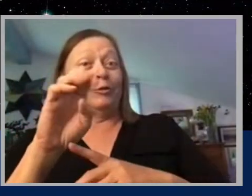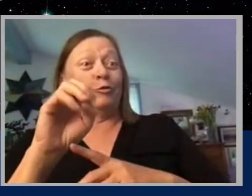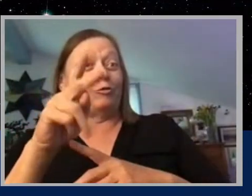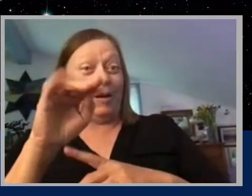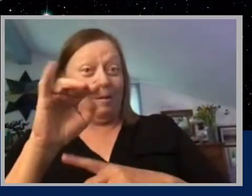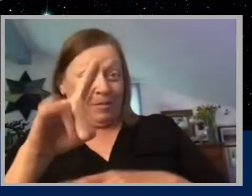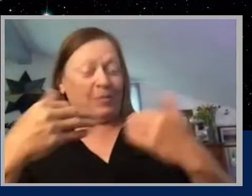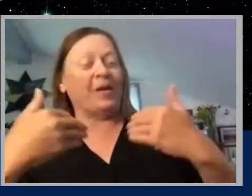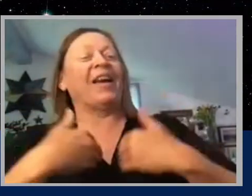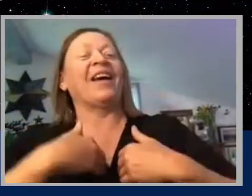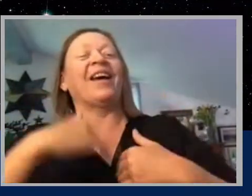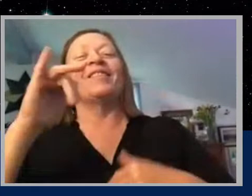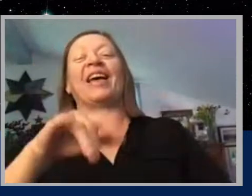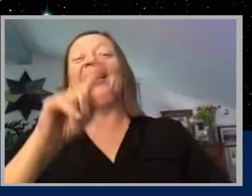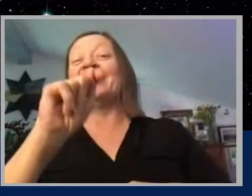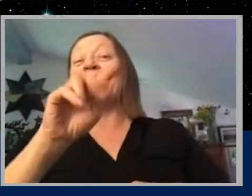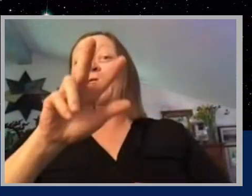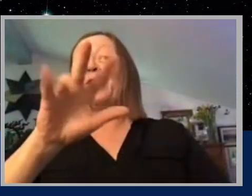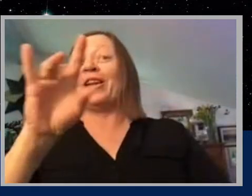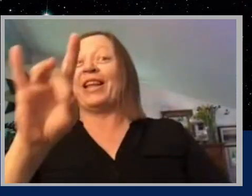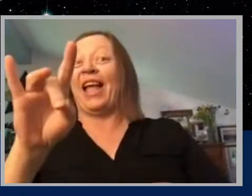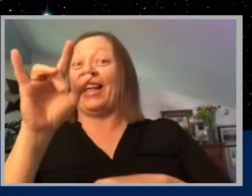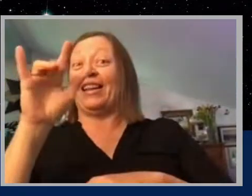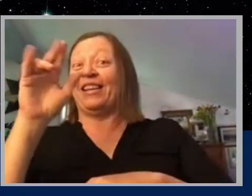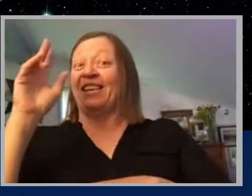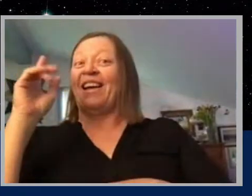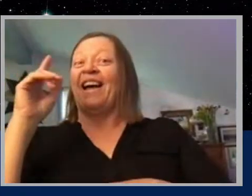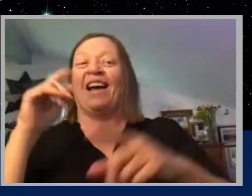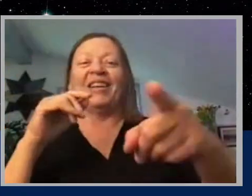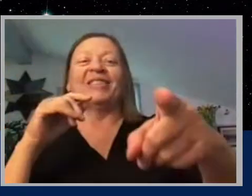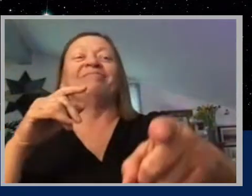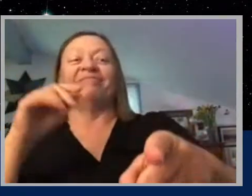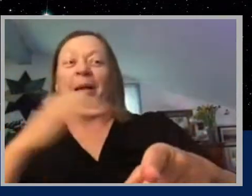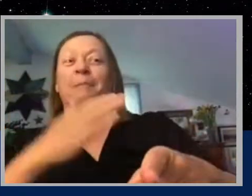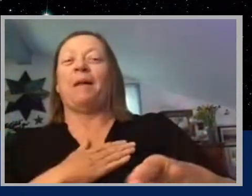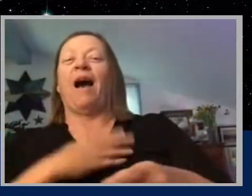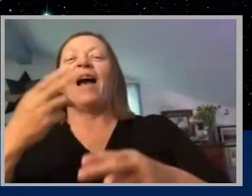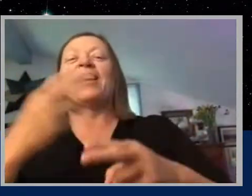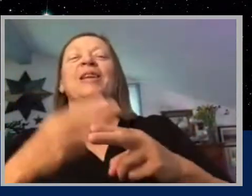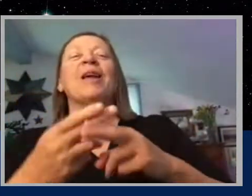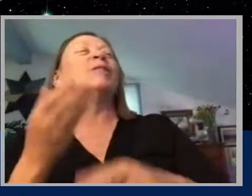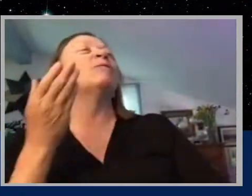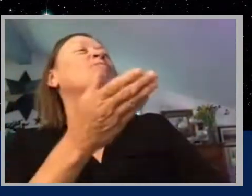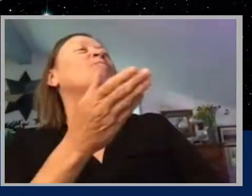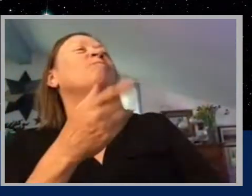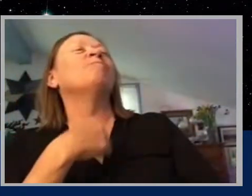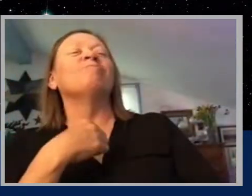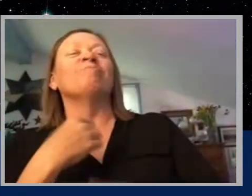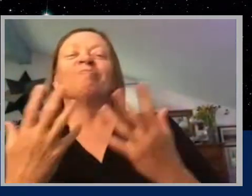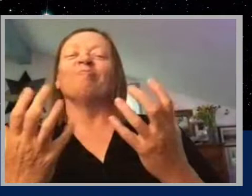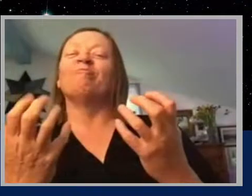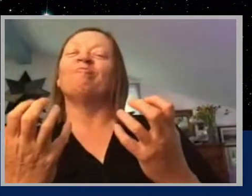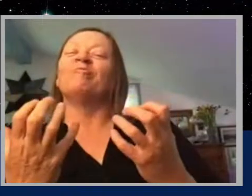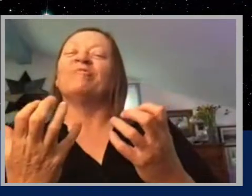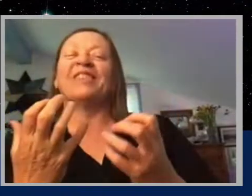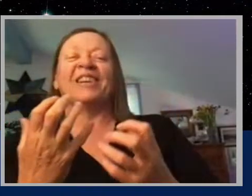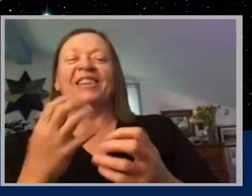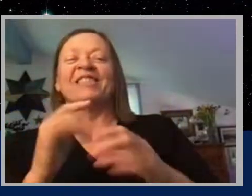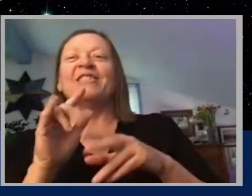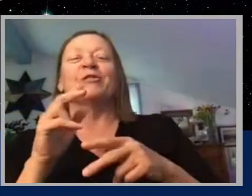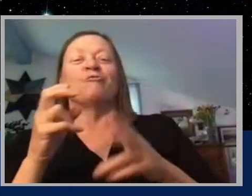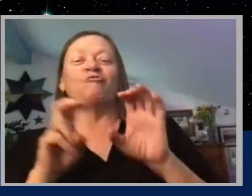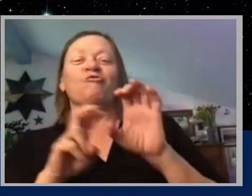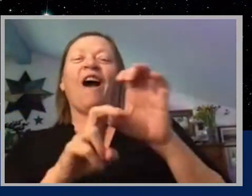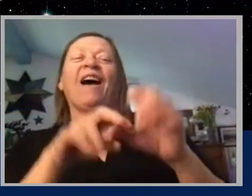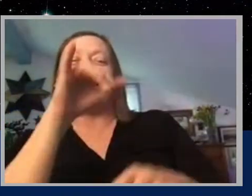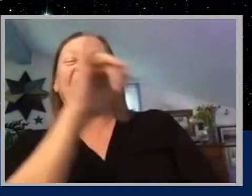all back together. Intrepid, come visit. Okay. That's the one I've got my name in for. I'm hoping one day I can finagle a flight on one of those.